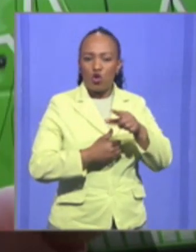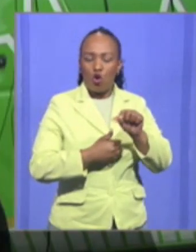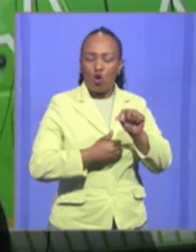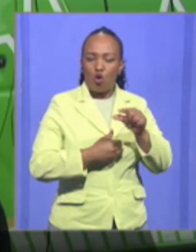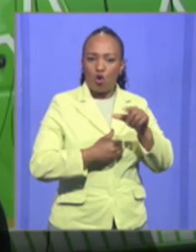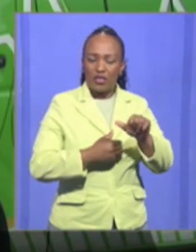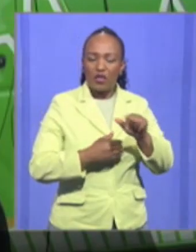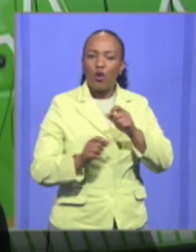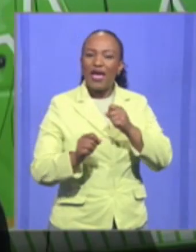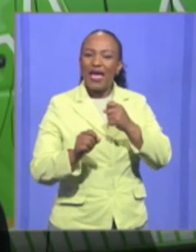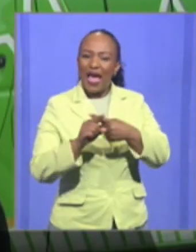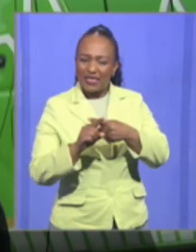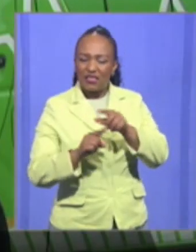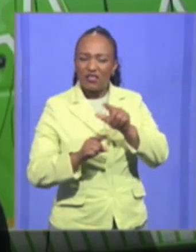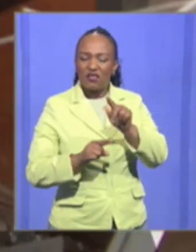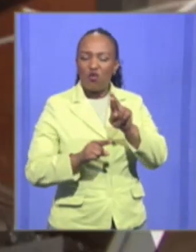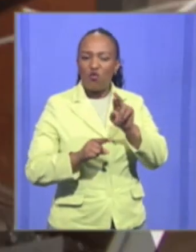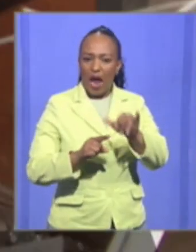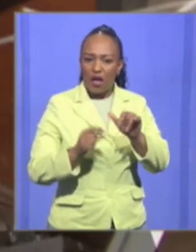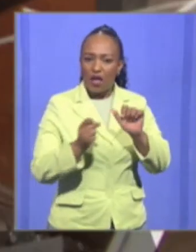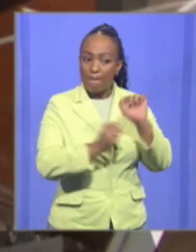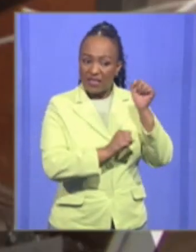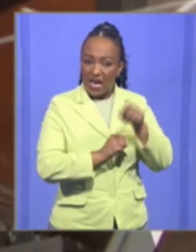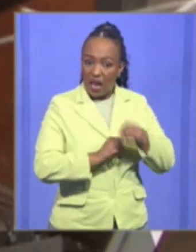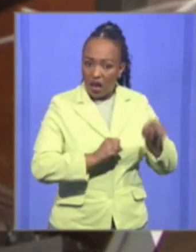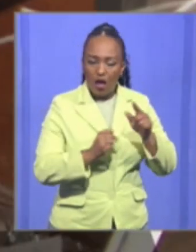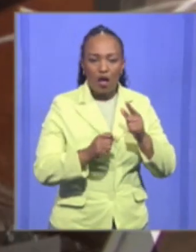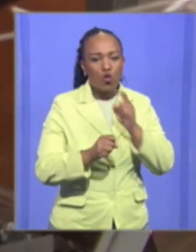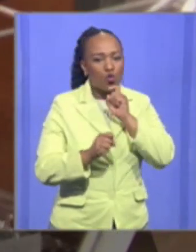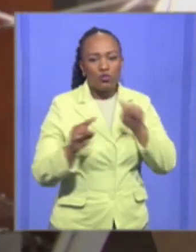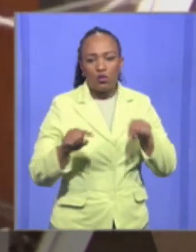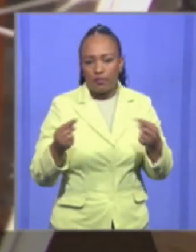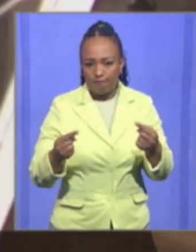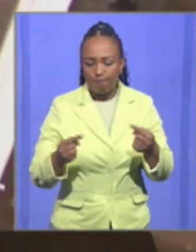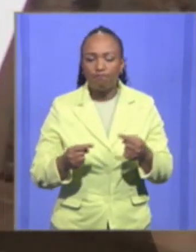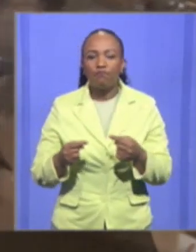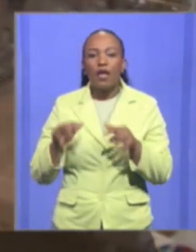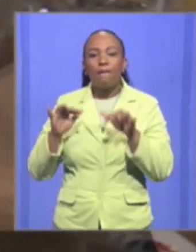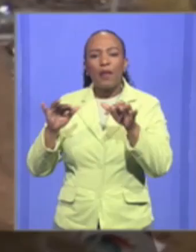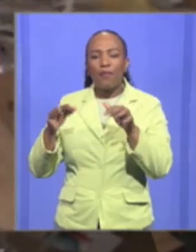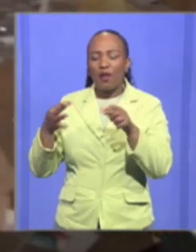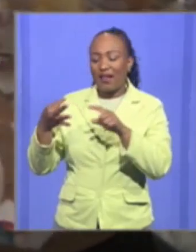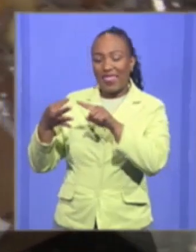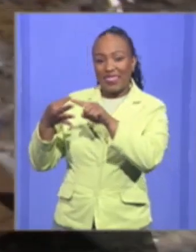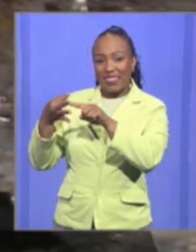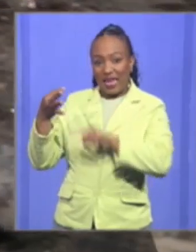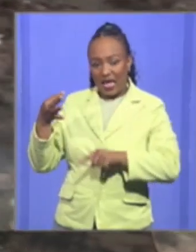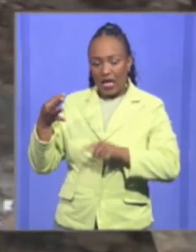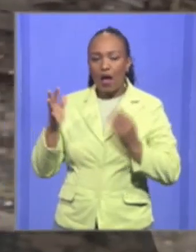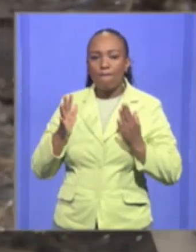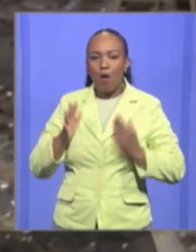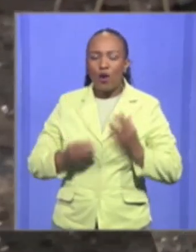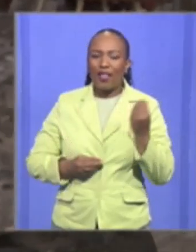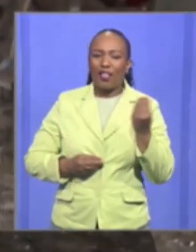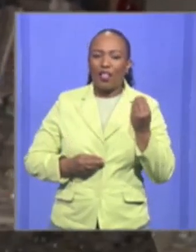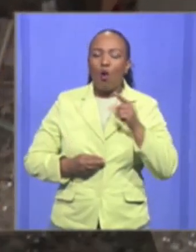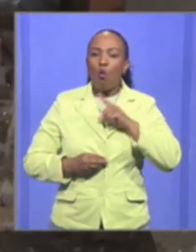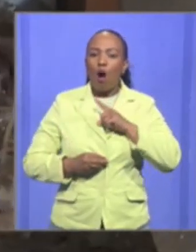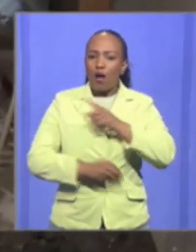le metšhine leng ka kua re ka se kgone go e berekiša. Batho ba bararo ba go betše morago ga mothuthupo ka bookelong